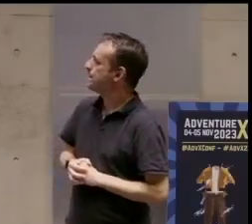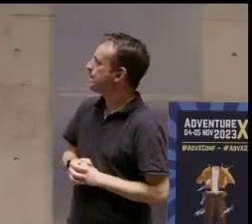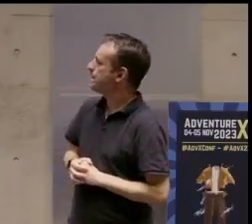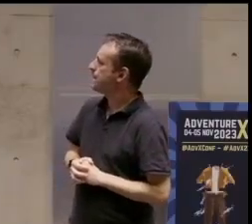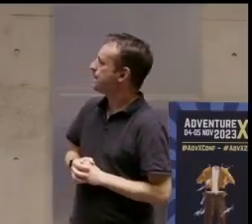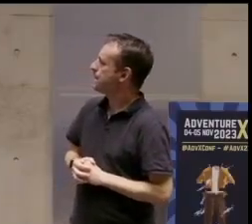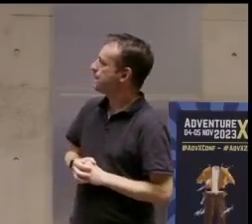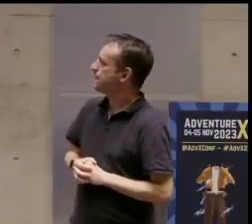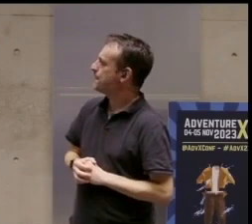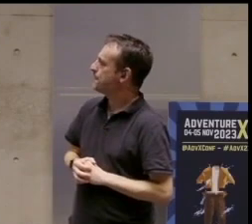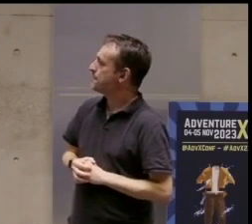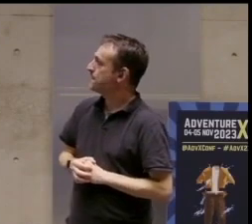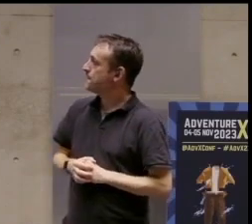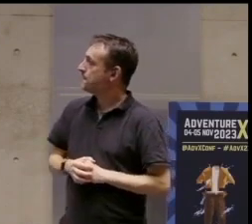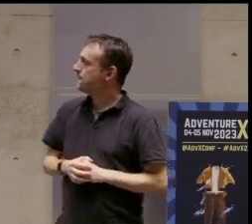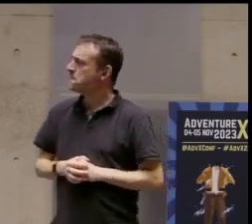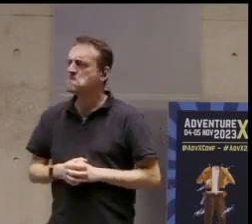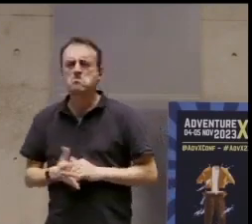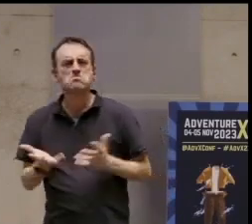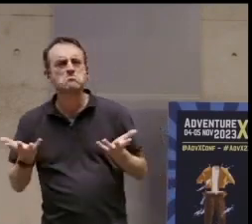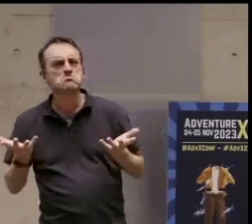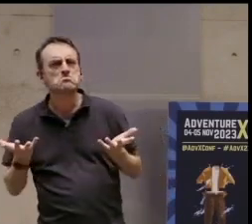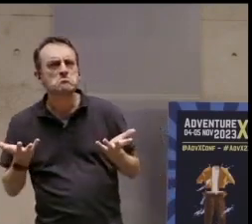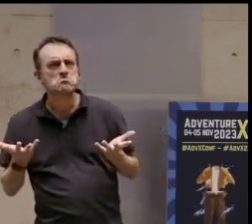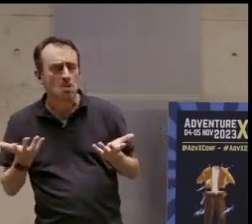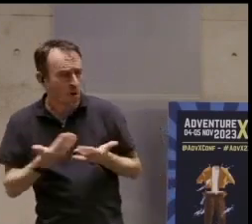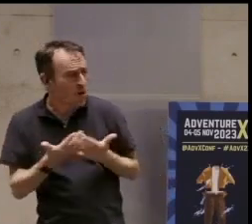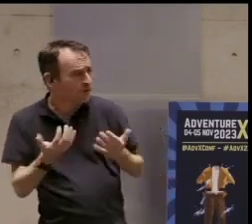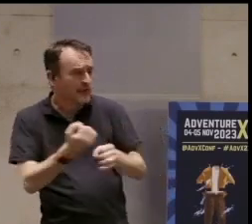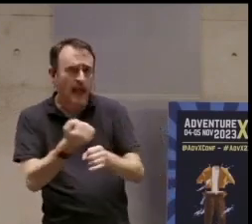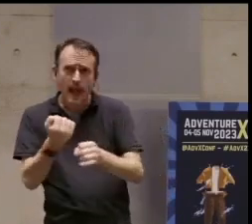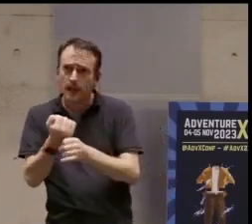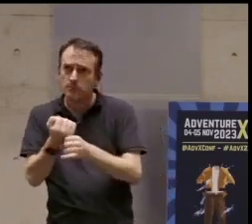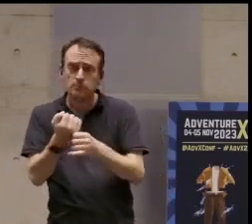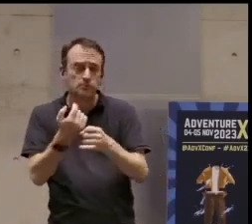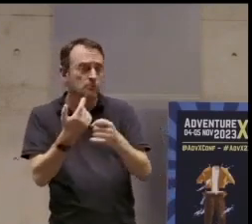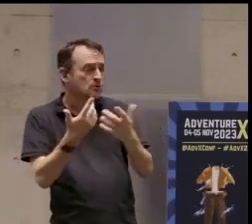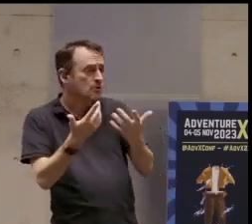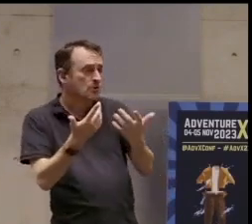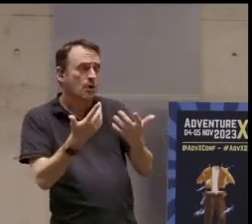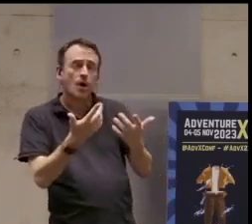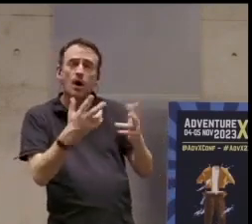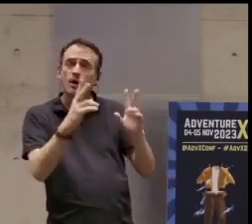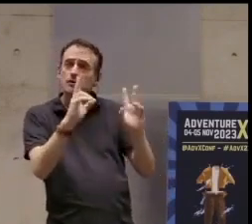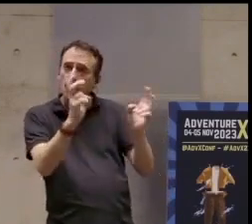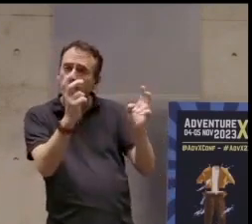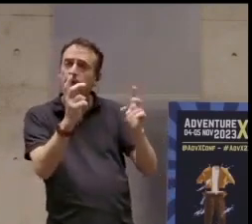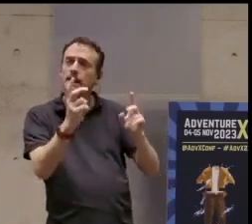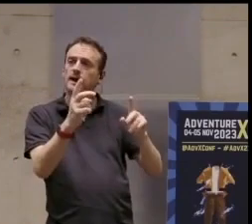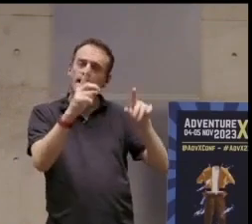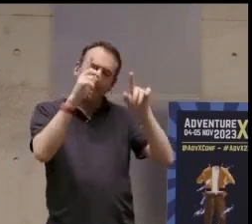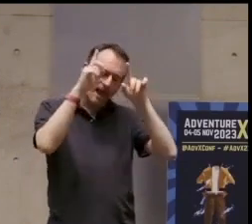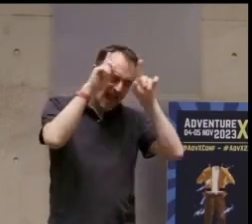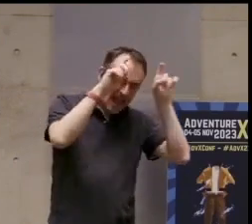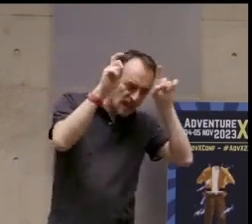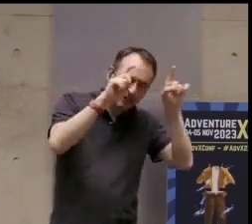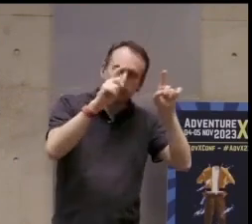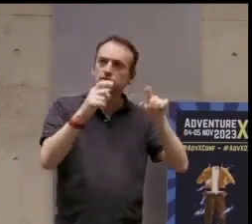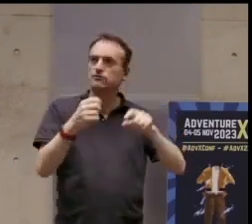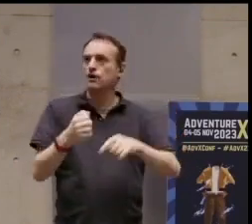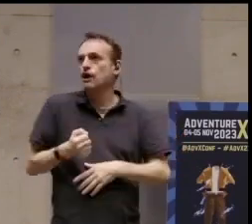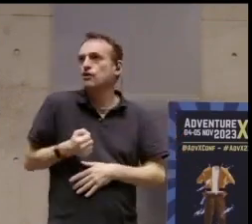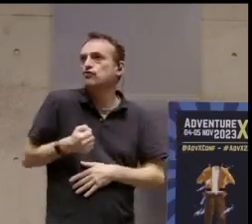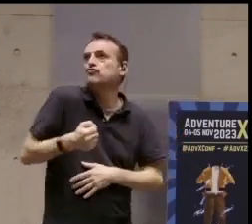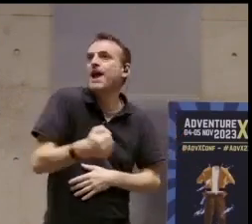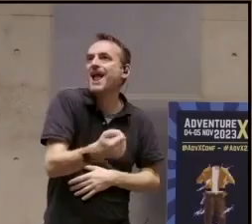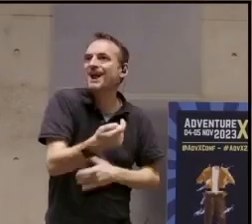So there are a lot of games about aliens and about conducting trains. There are